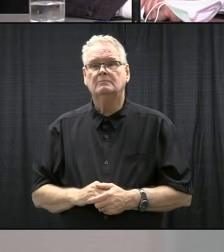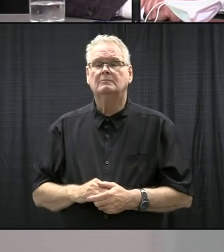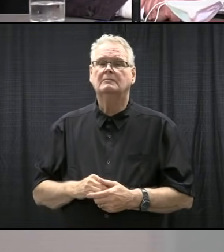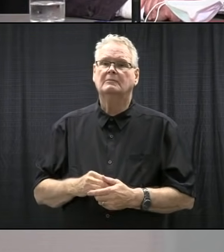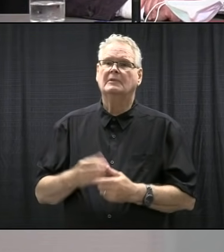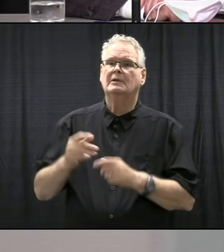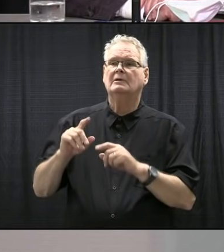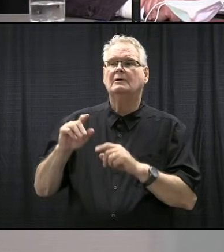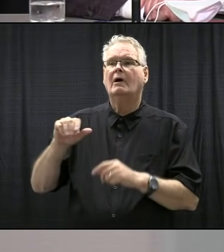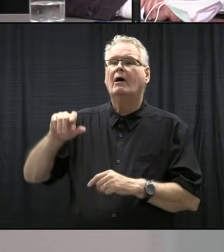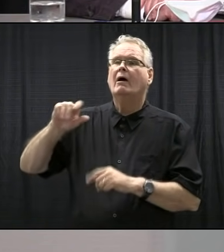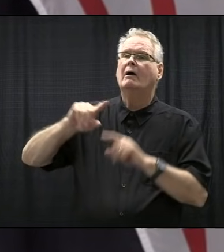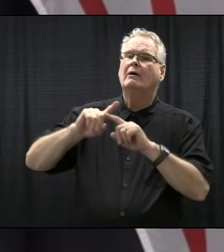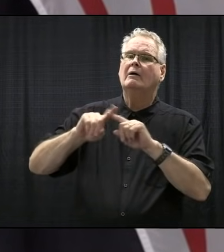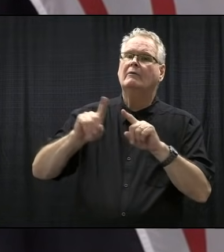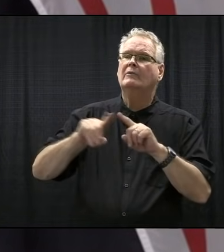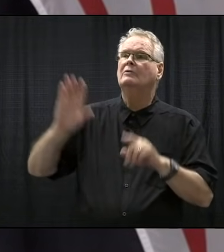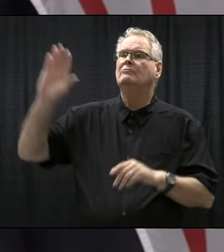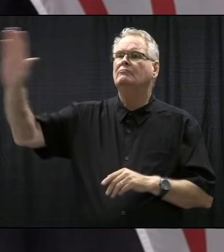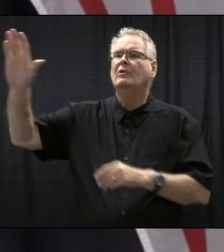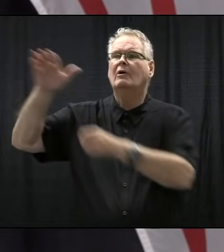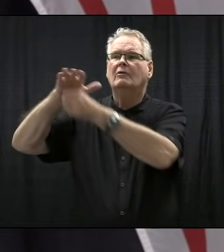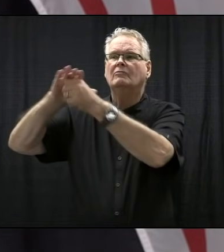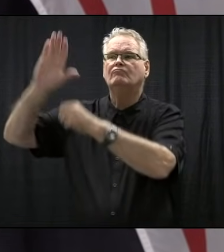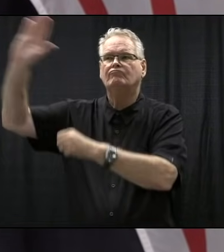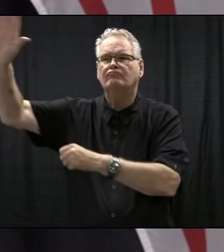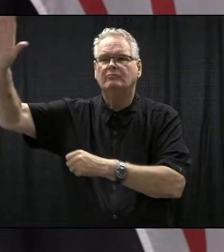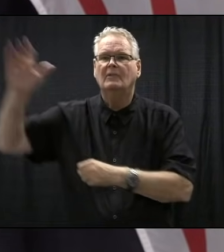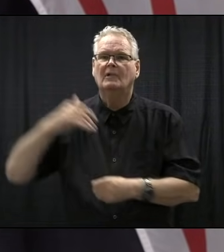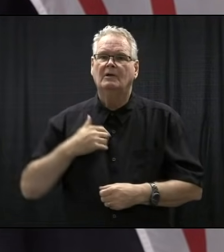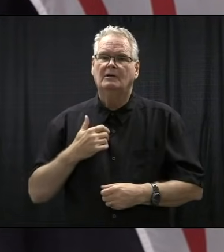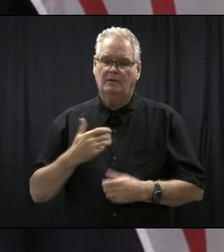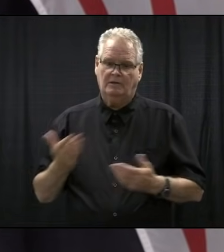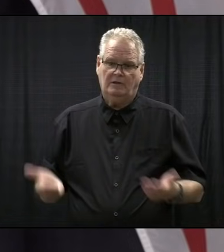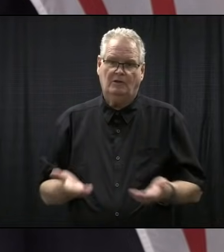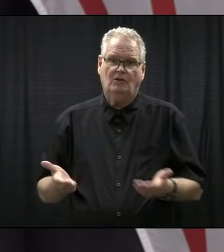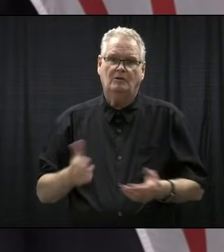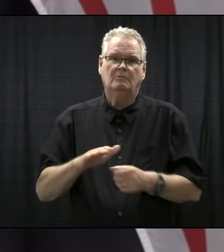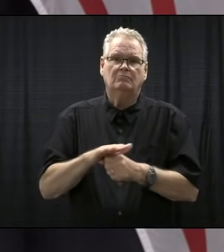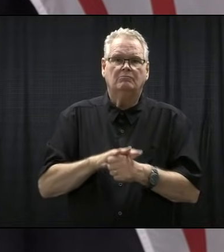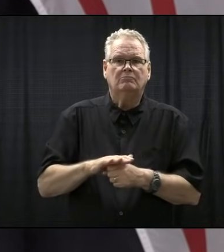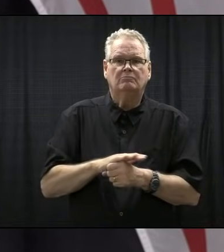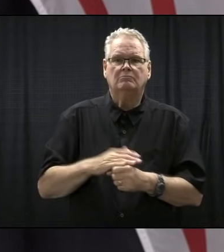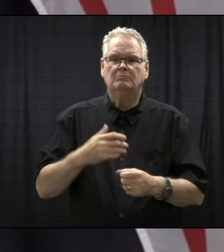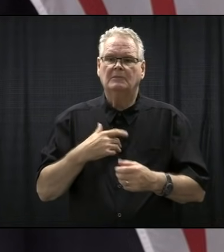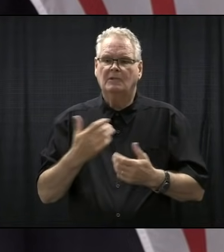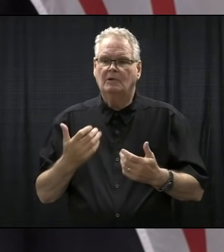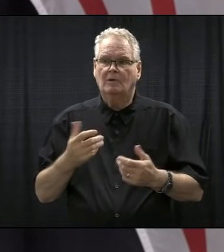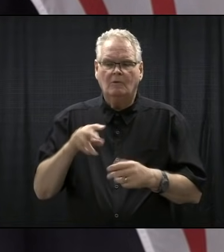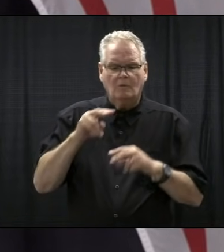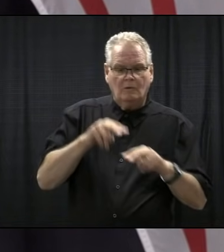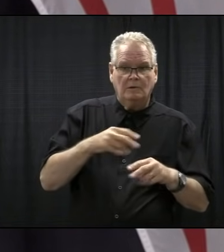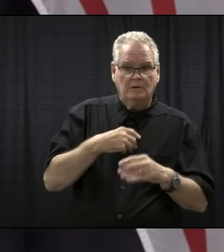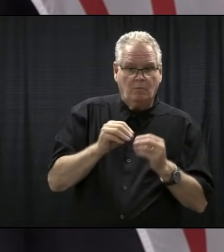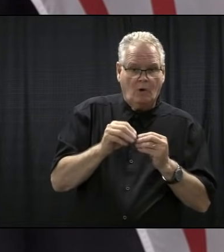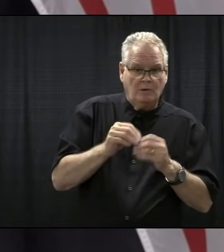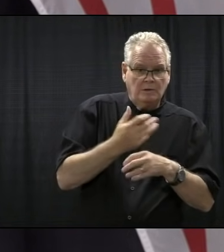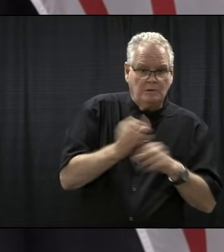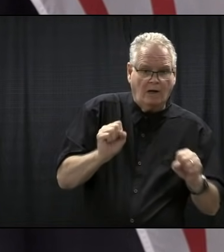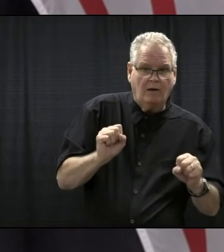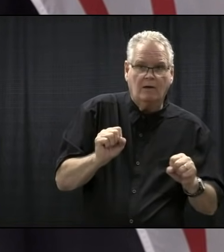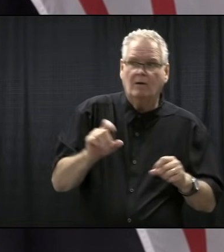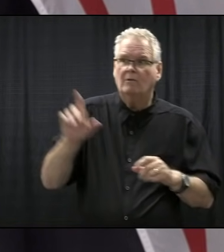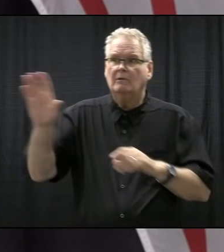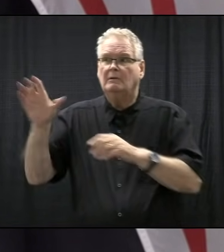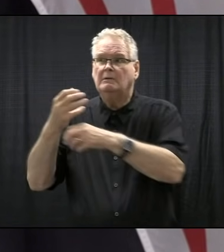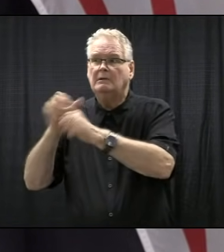we need to find out what Justice and Public Safety view this as. From our point of view, it's more a legal and charter